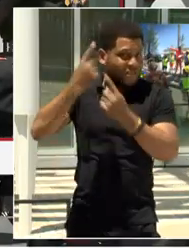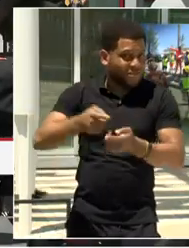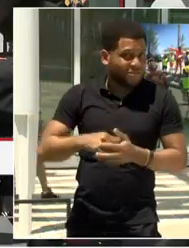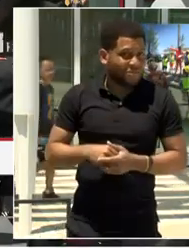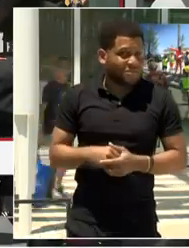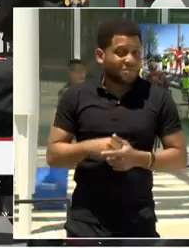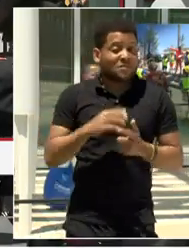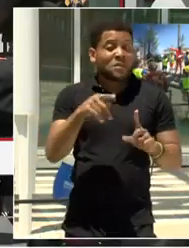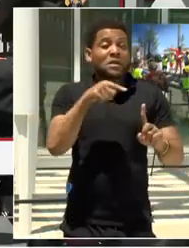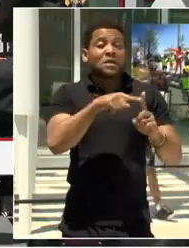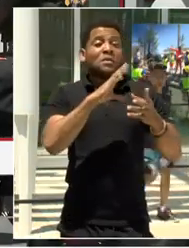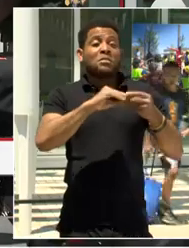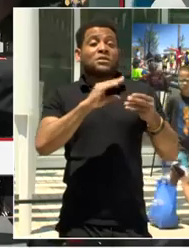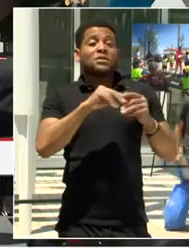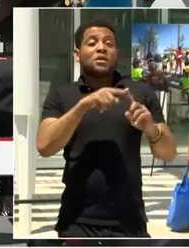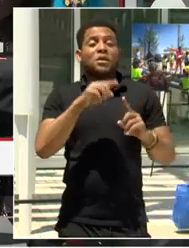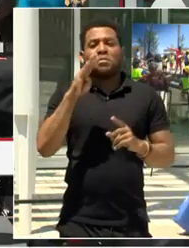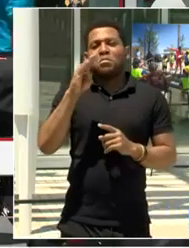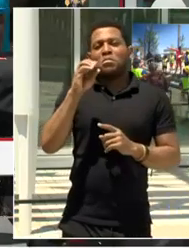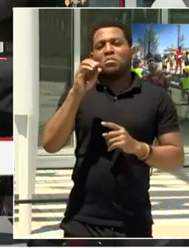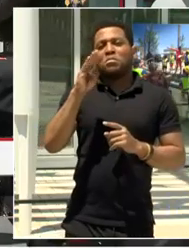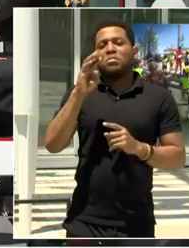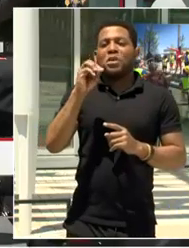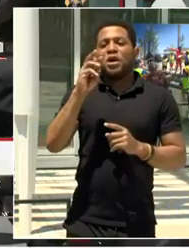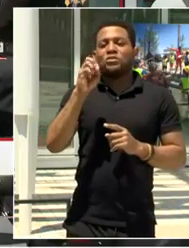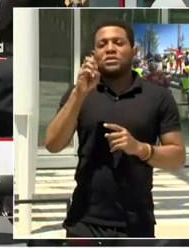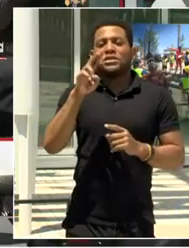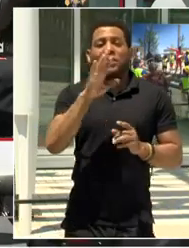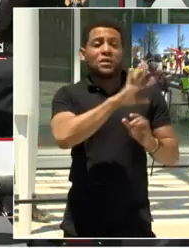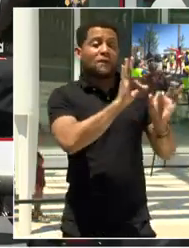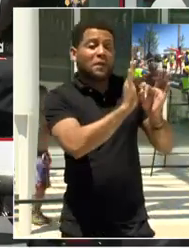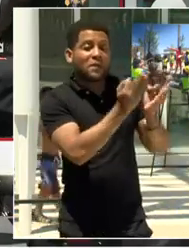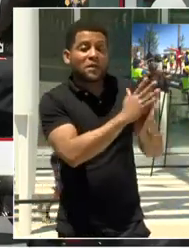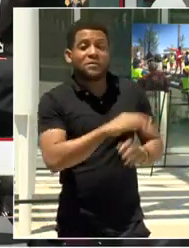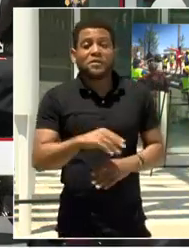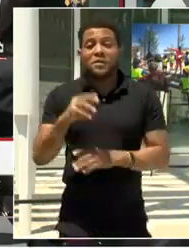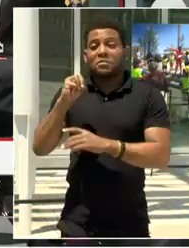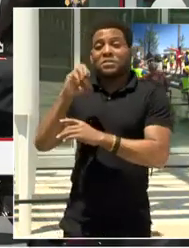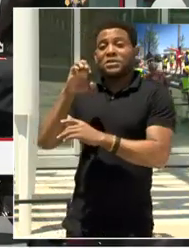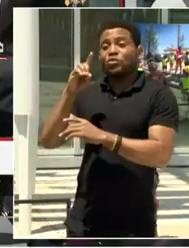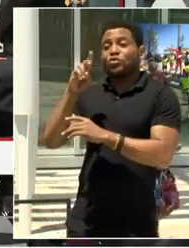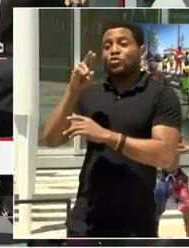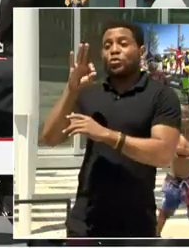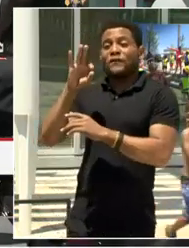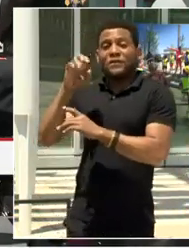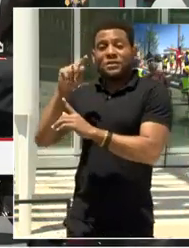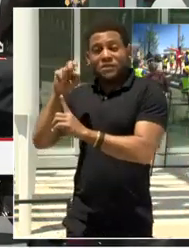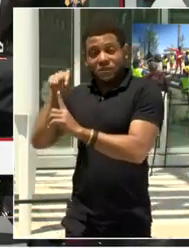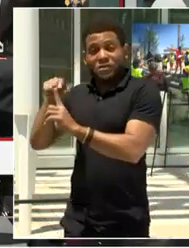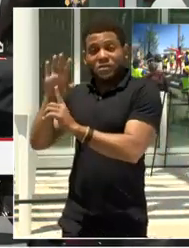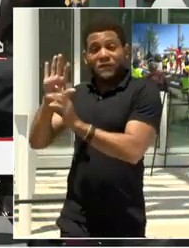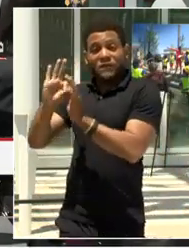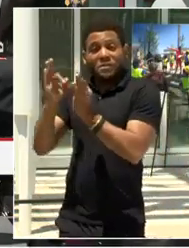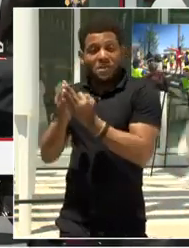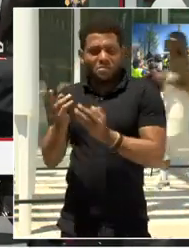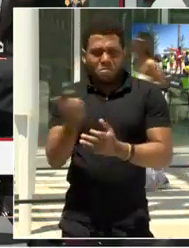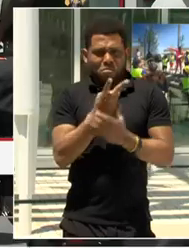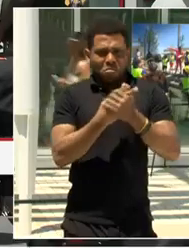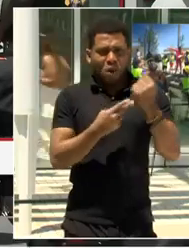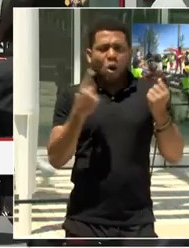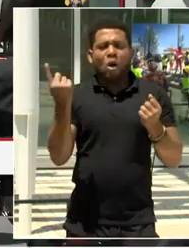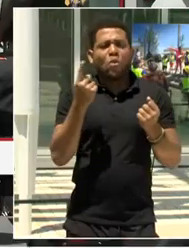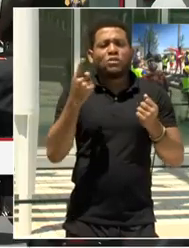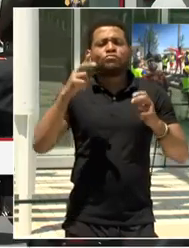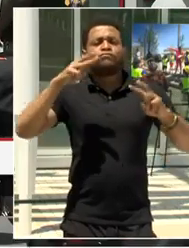the McDuffie family, probably thousands of times have gone down North Capitol Street wondering when this city was